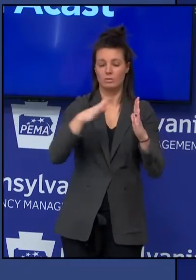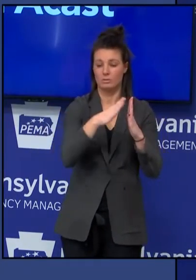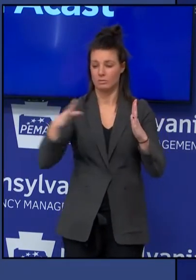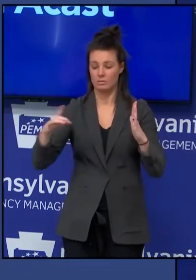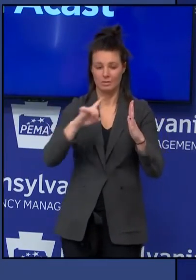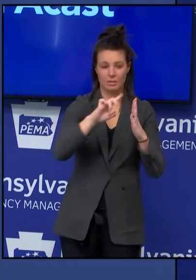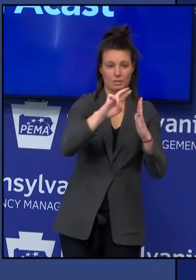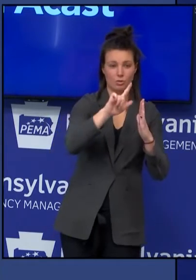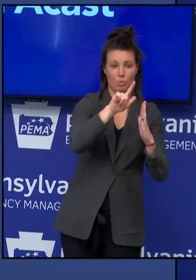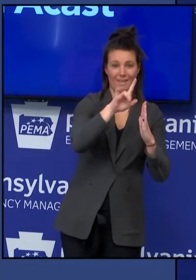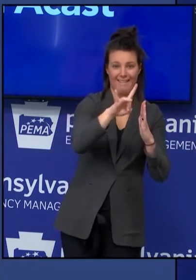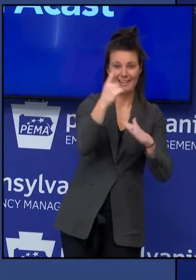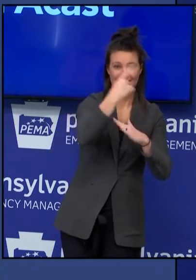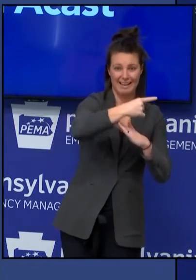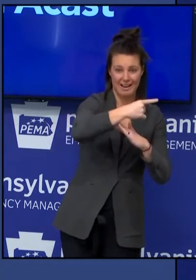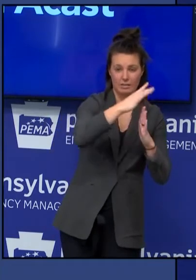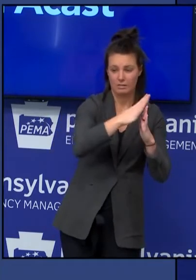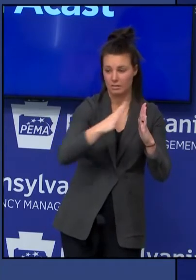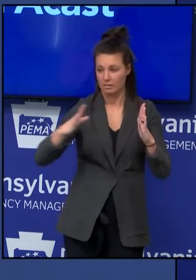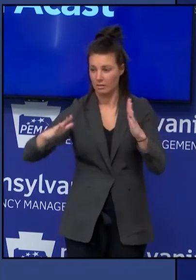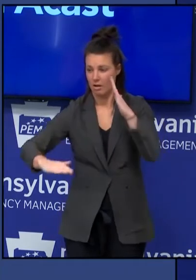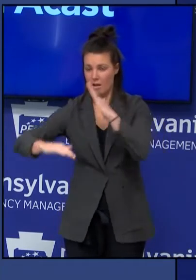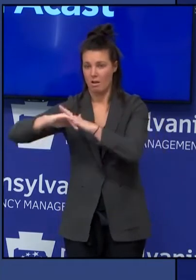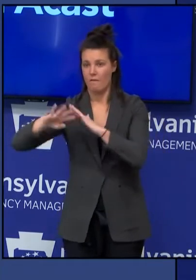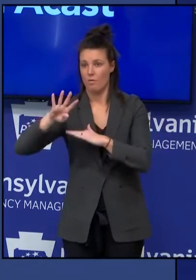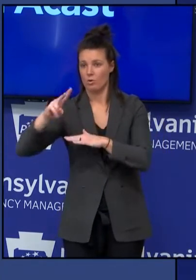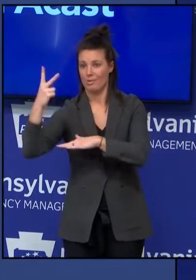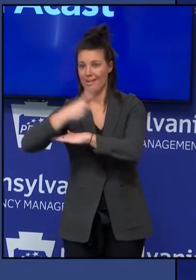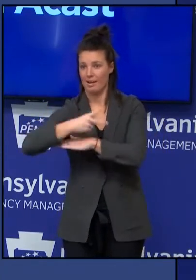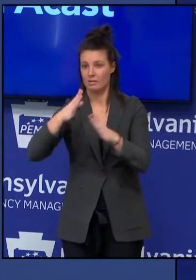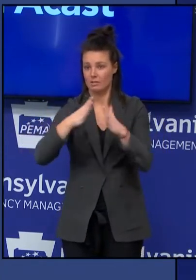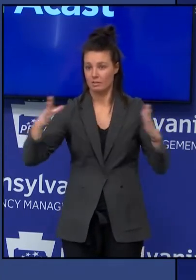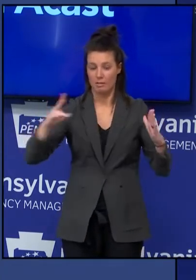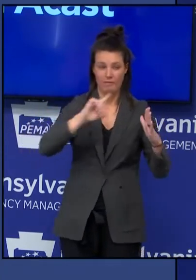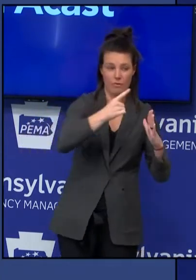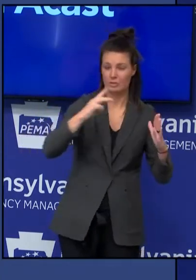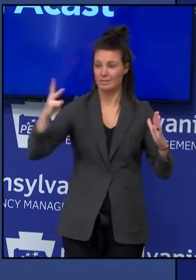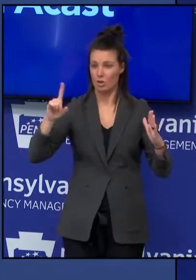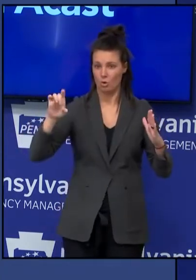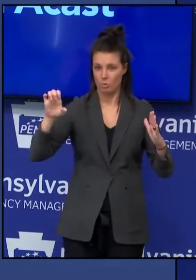days and the maximum time at 42 days.